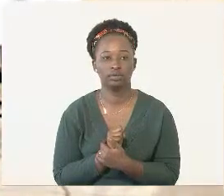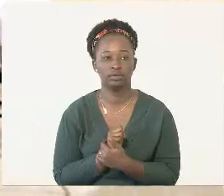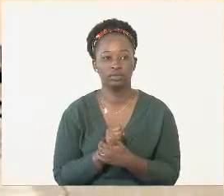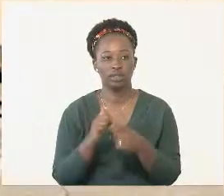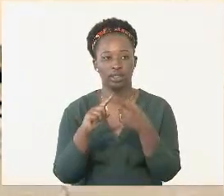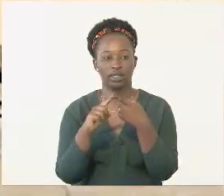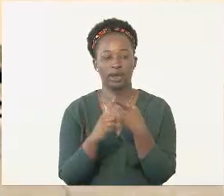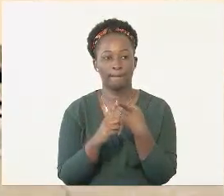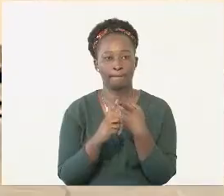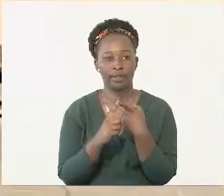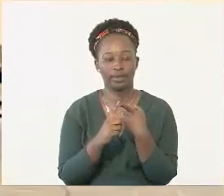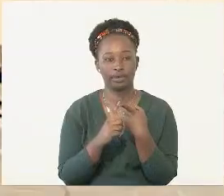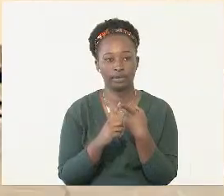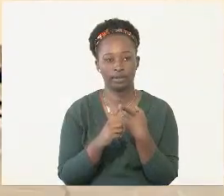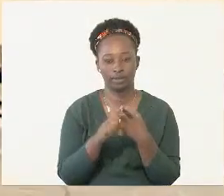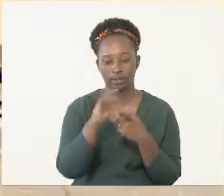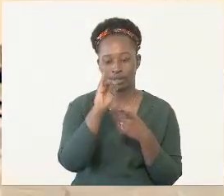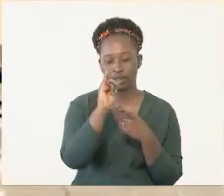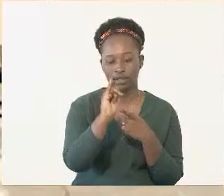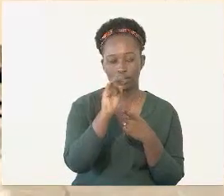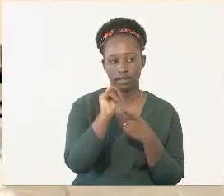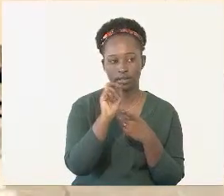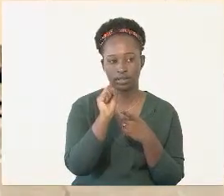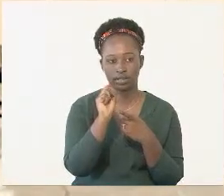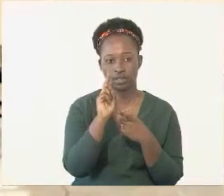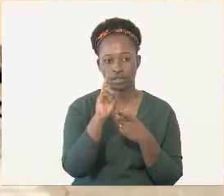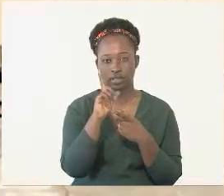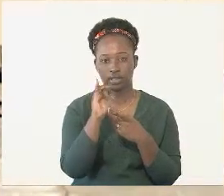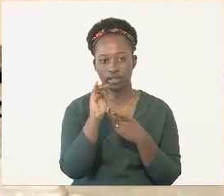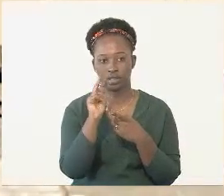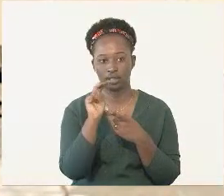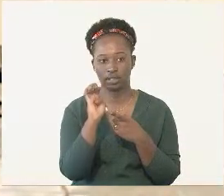These are the insulin and